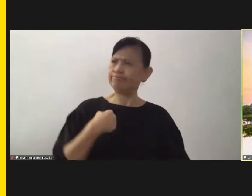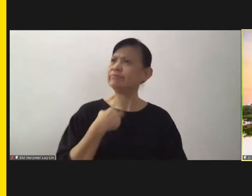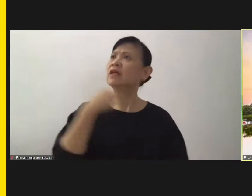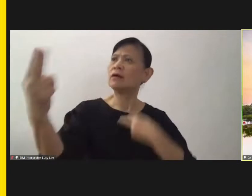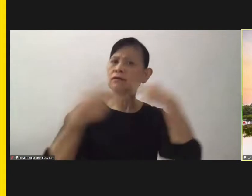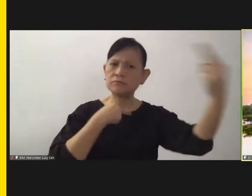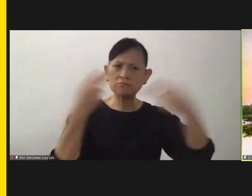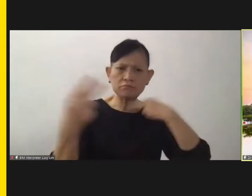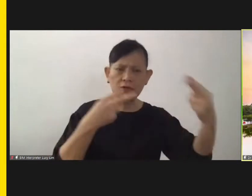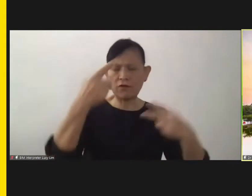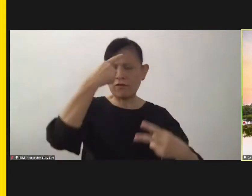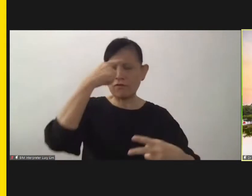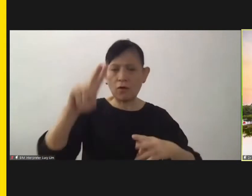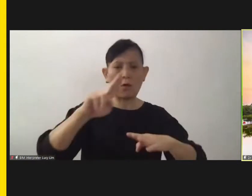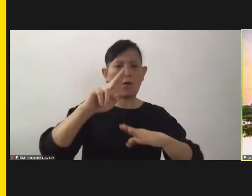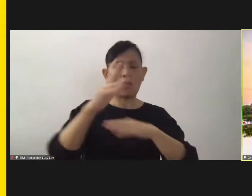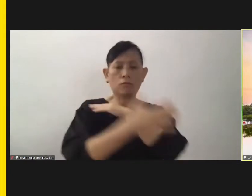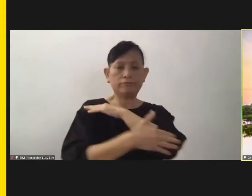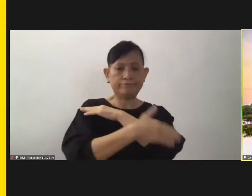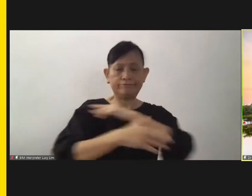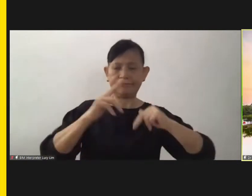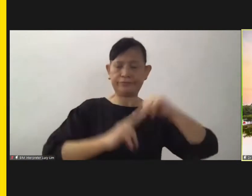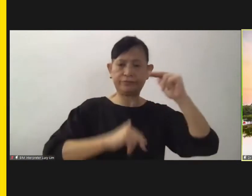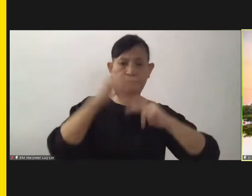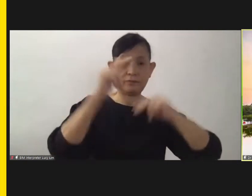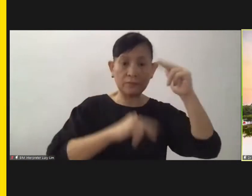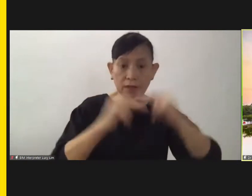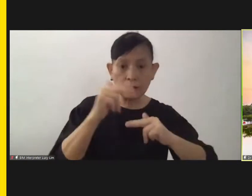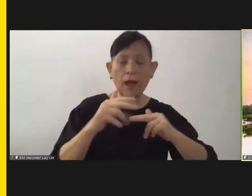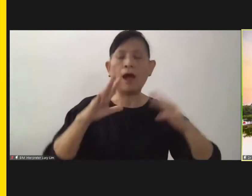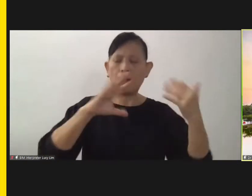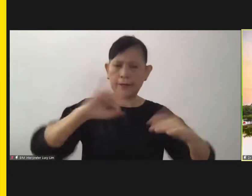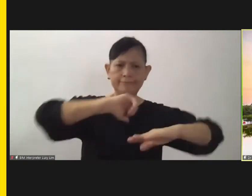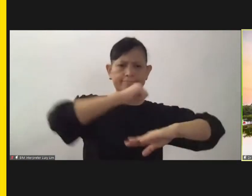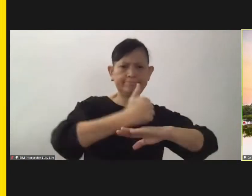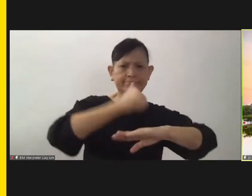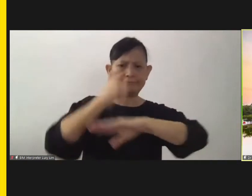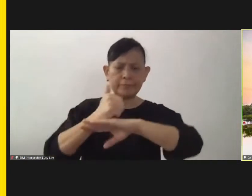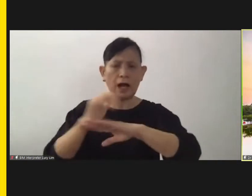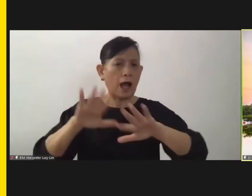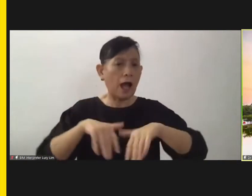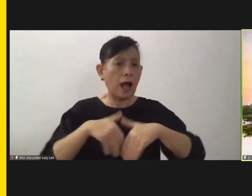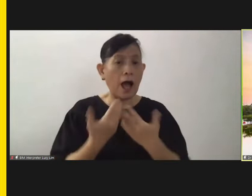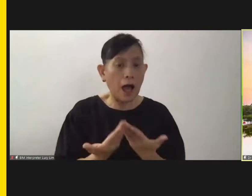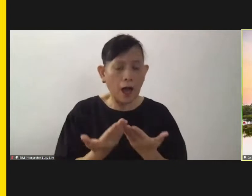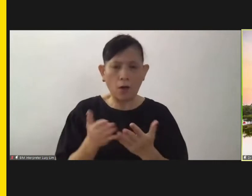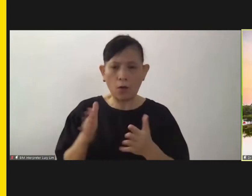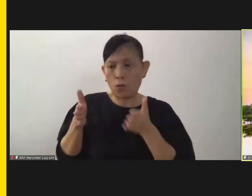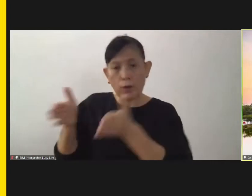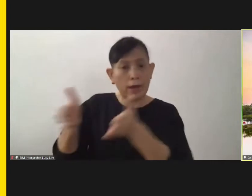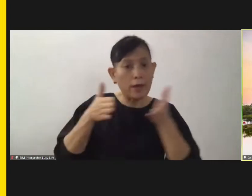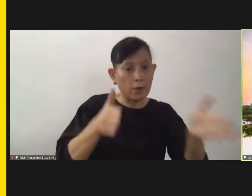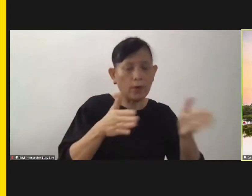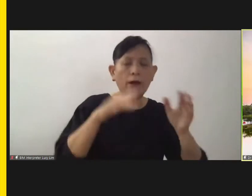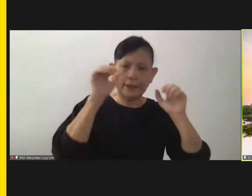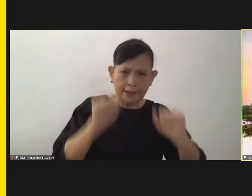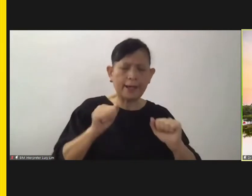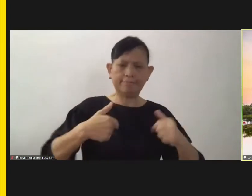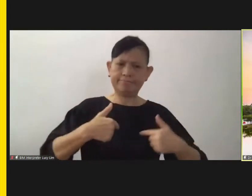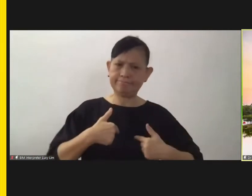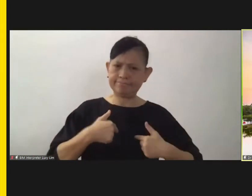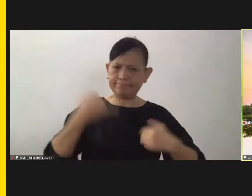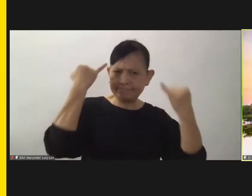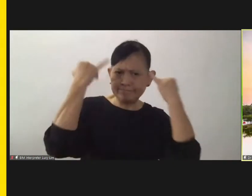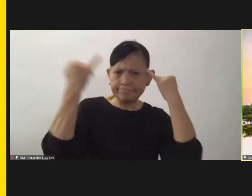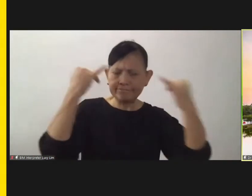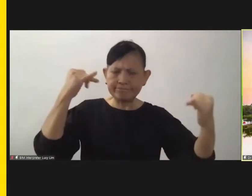nation building and have established channels where their voices can be heard. I must add that